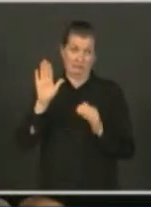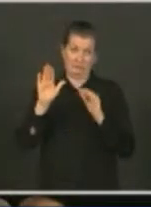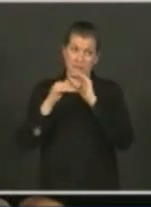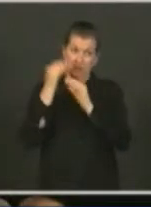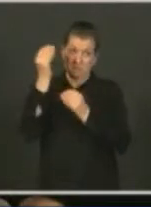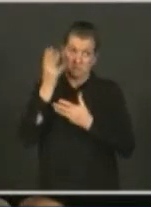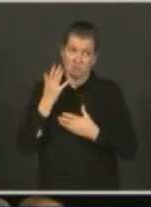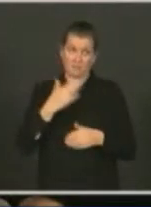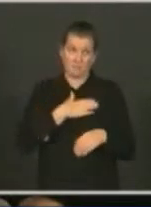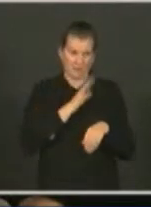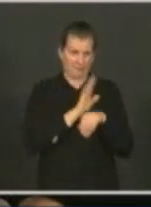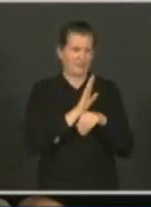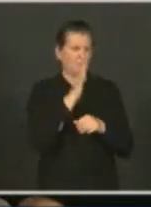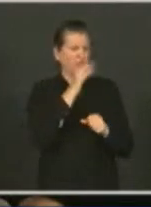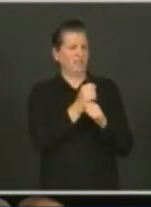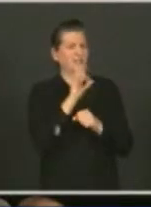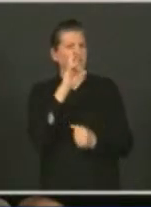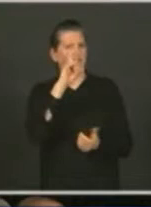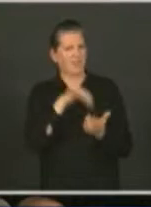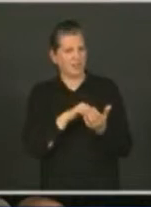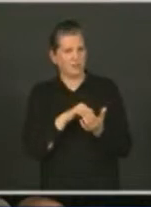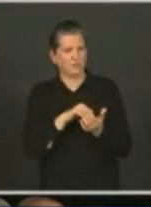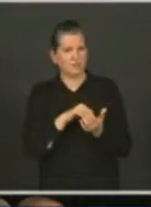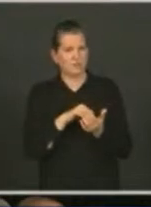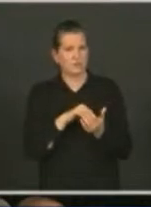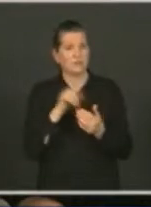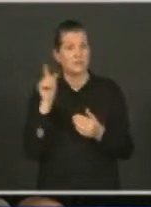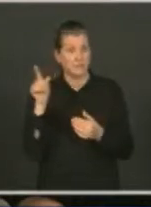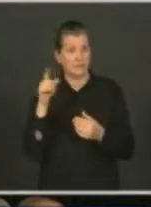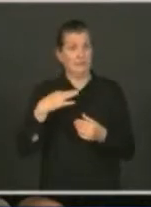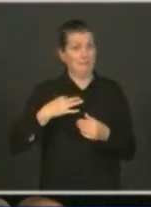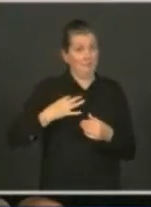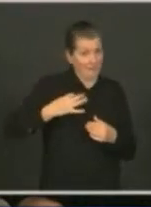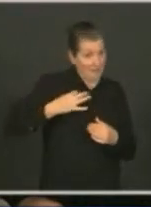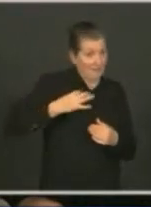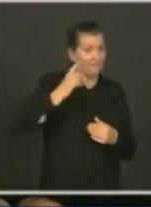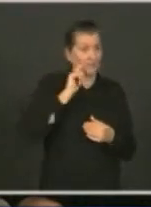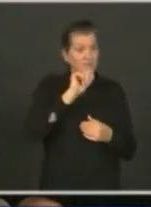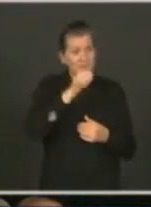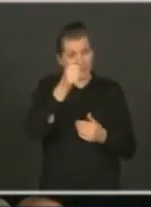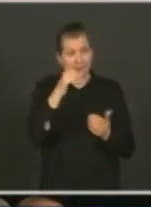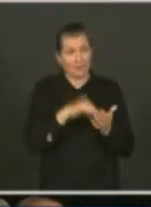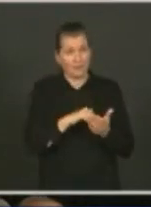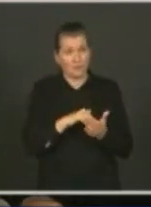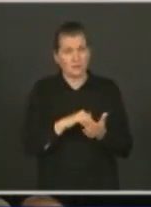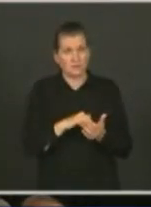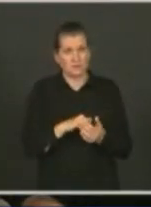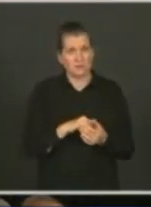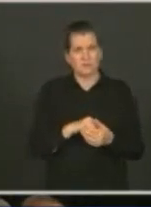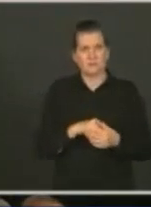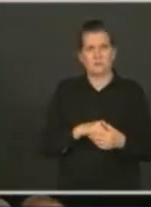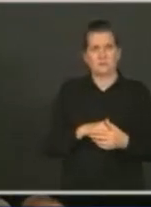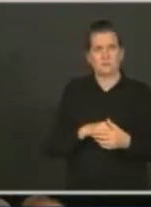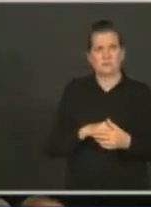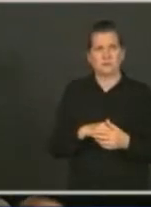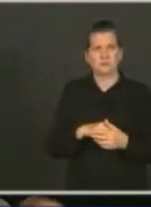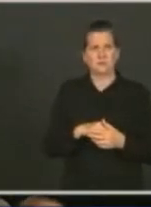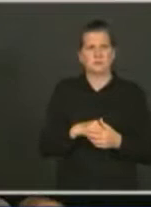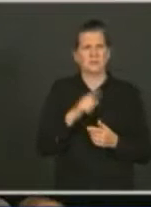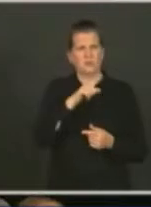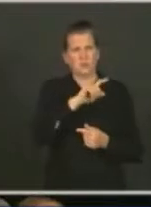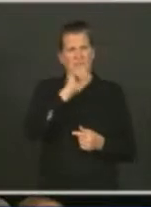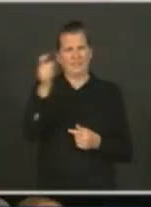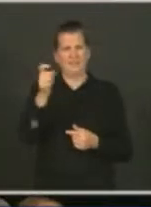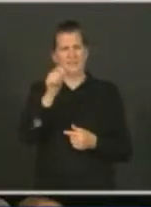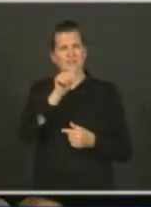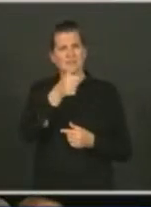about 7,000. In the fine print at the bottom of the application, it says the state is going to issue a 1099, making